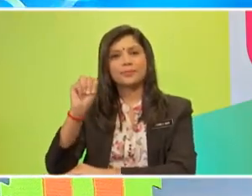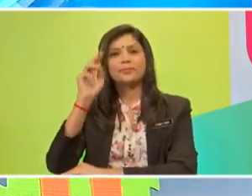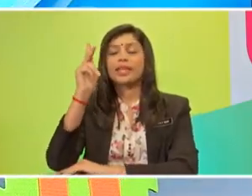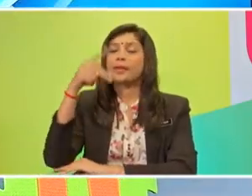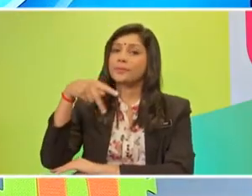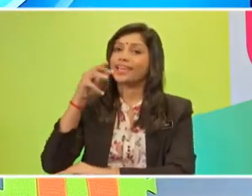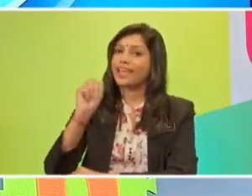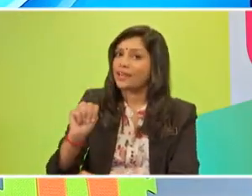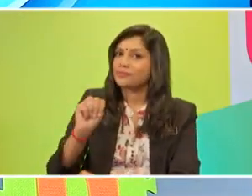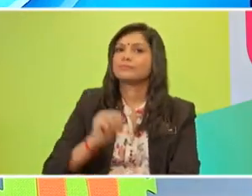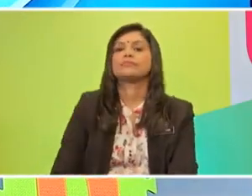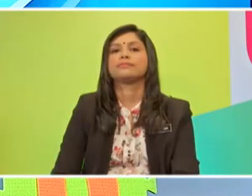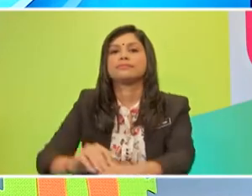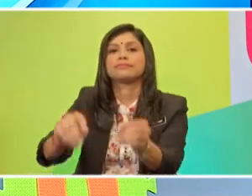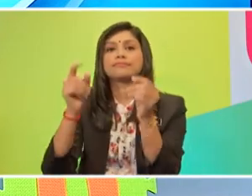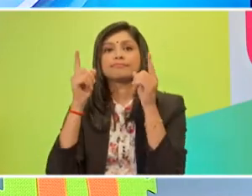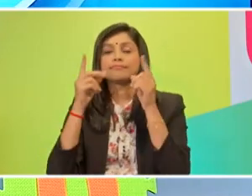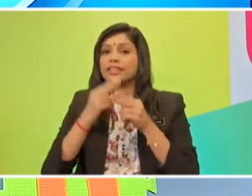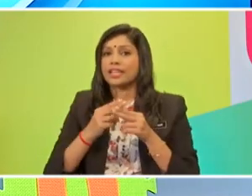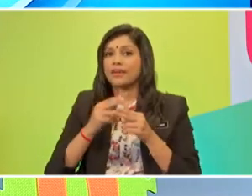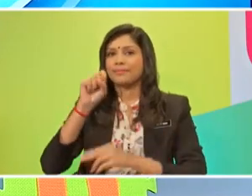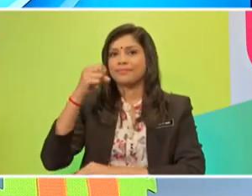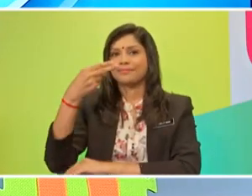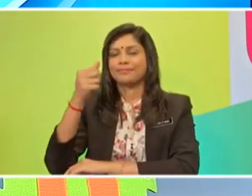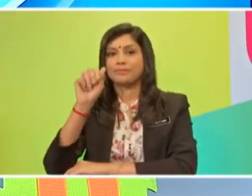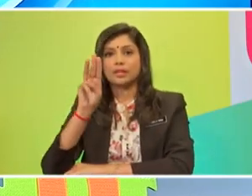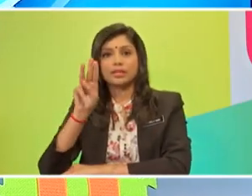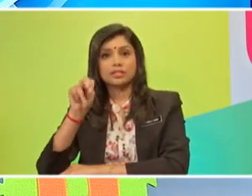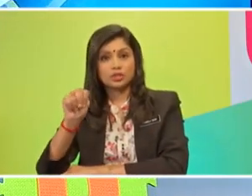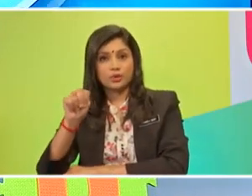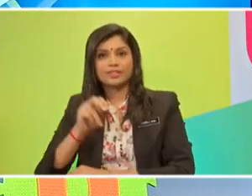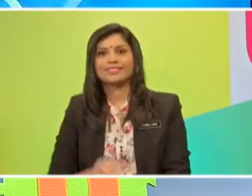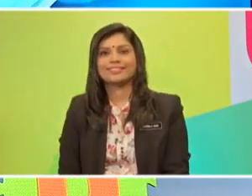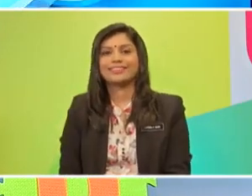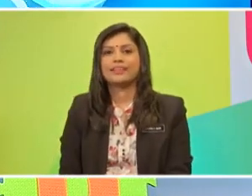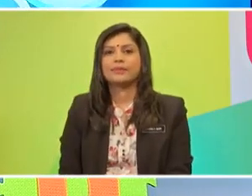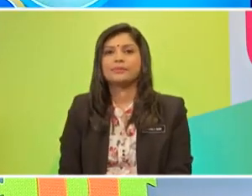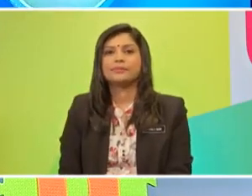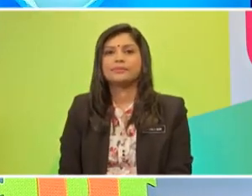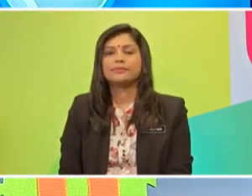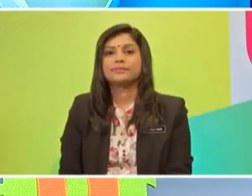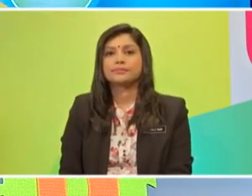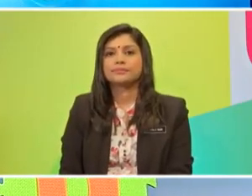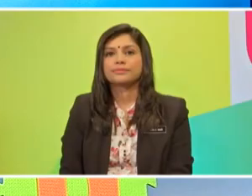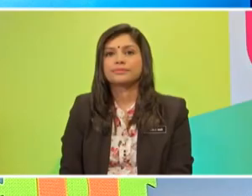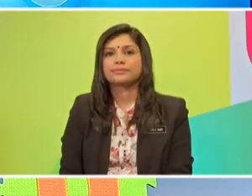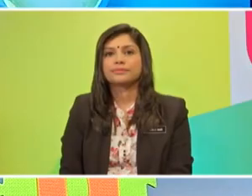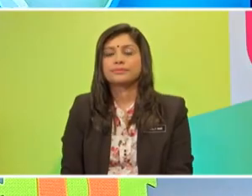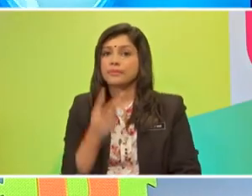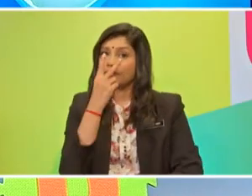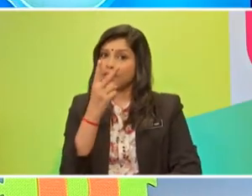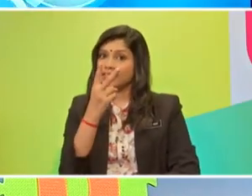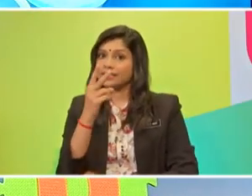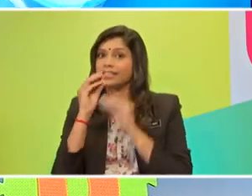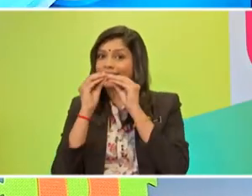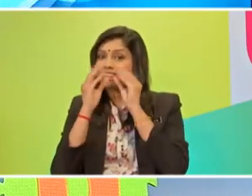host. What will we be learning today? But more importantly, who are our teachers for today? For that, let's